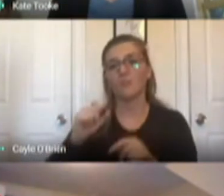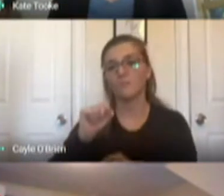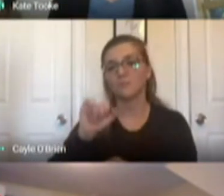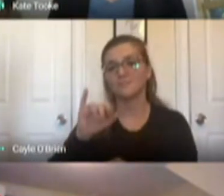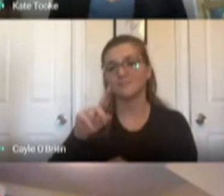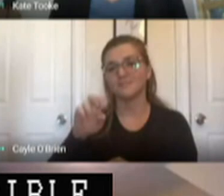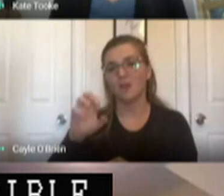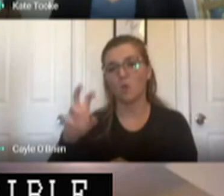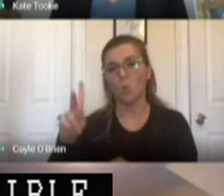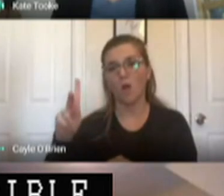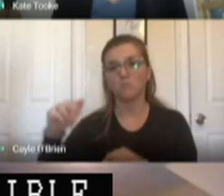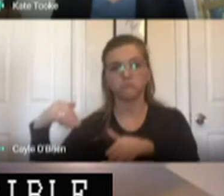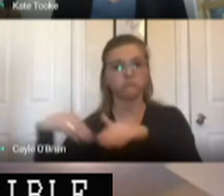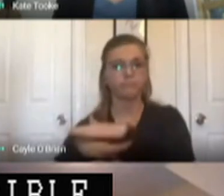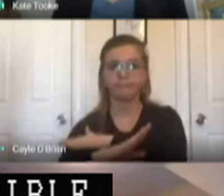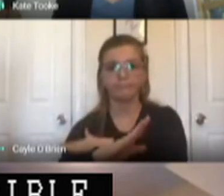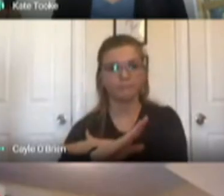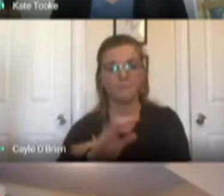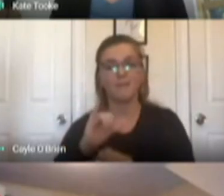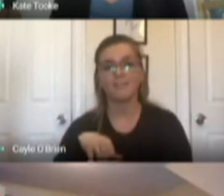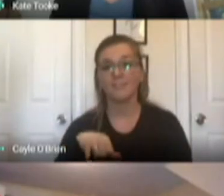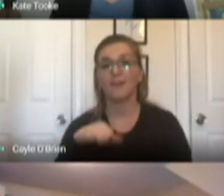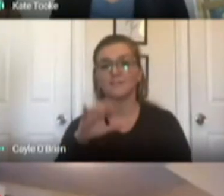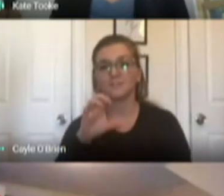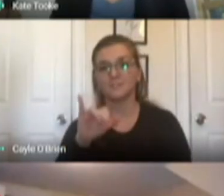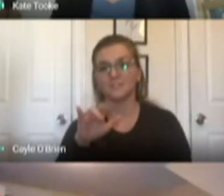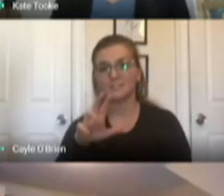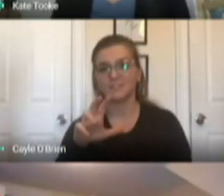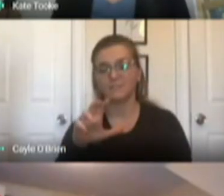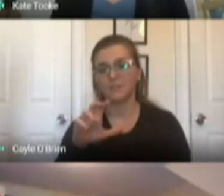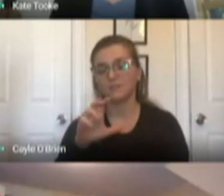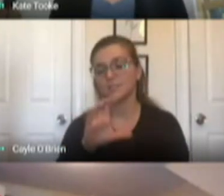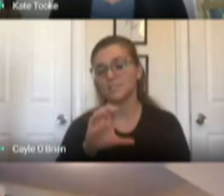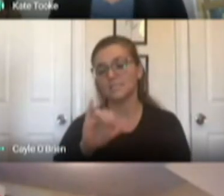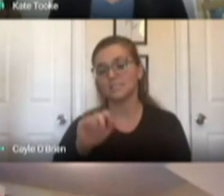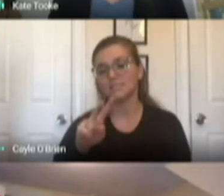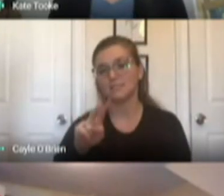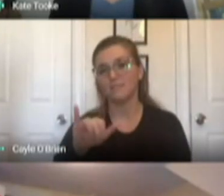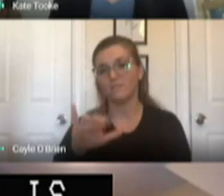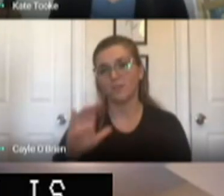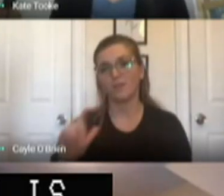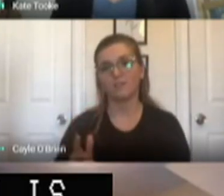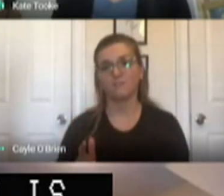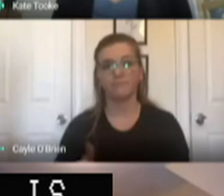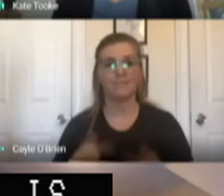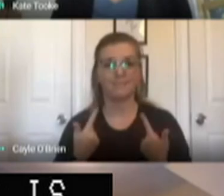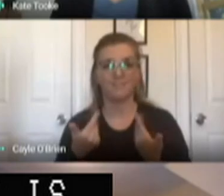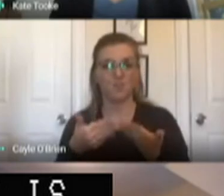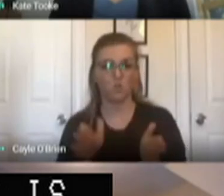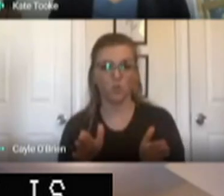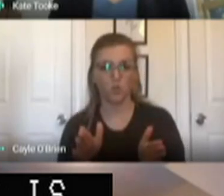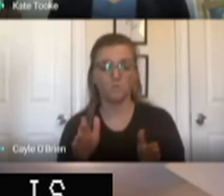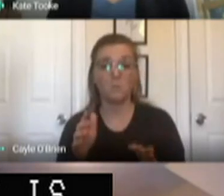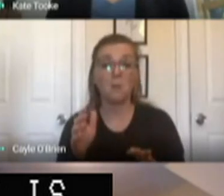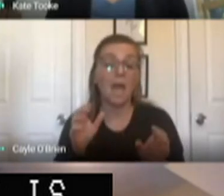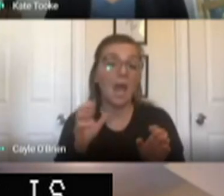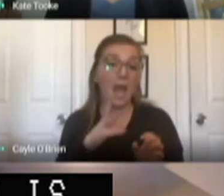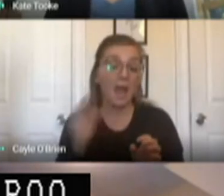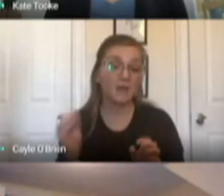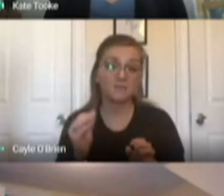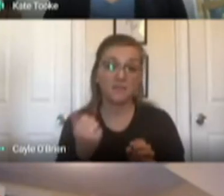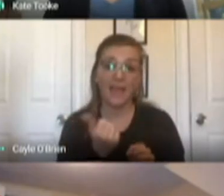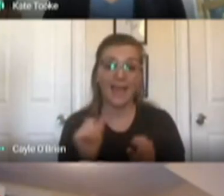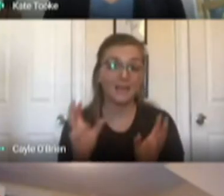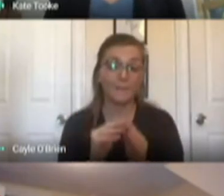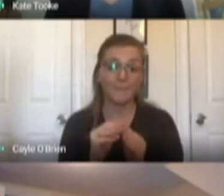is where the civic room is. We call it the civic living room. It's a place where meetings like this could happen in the